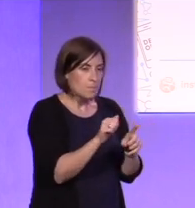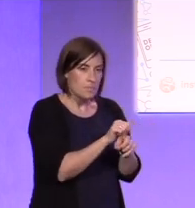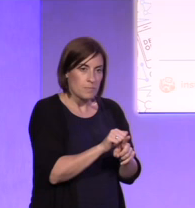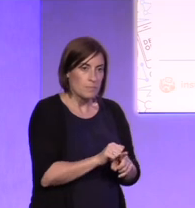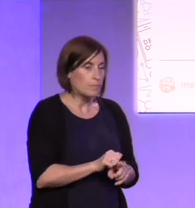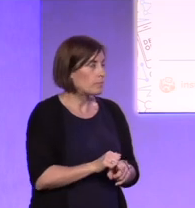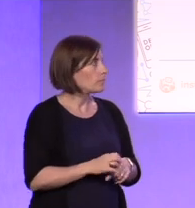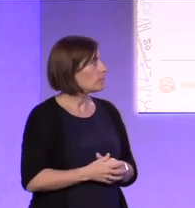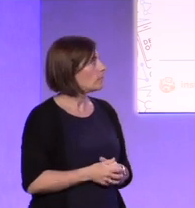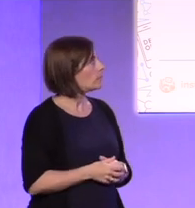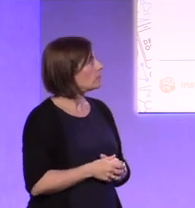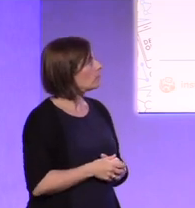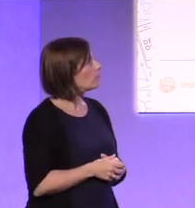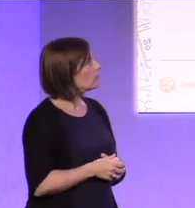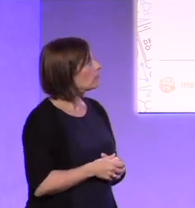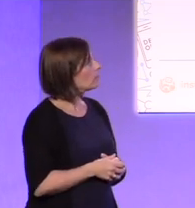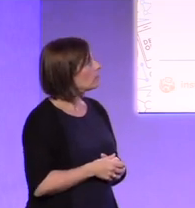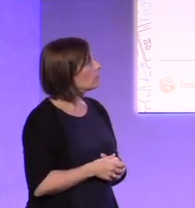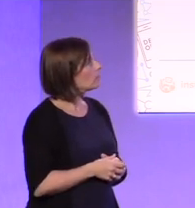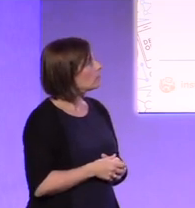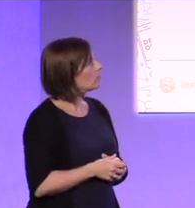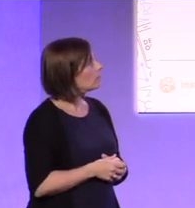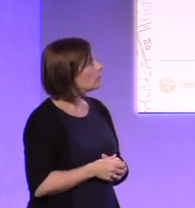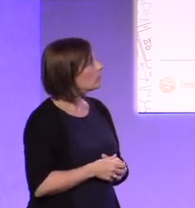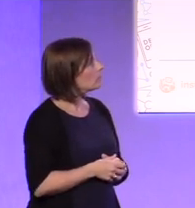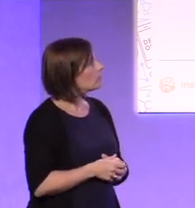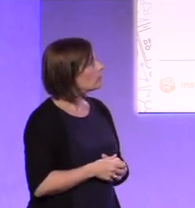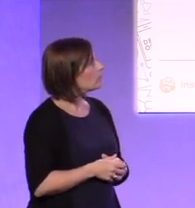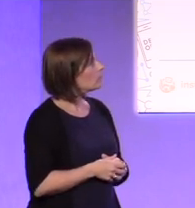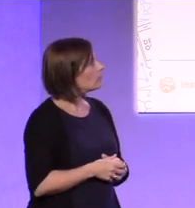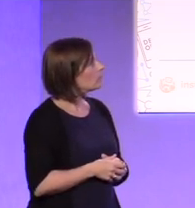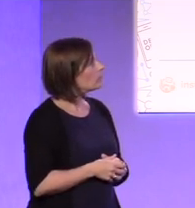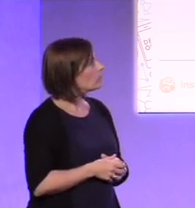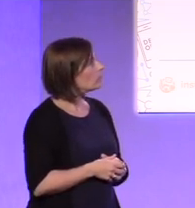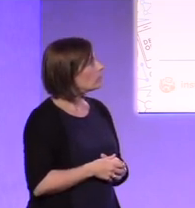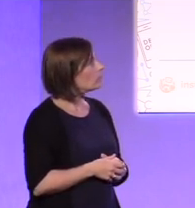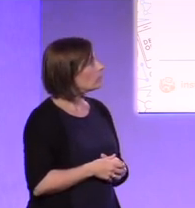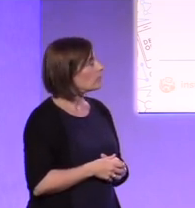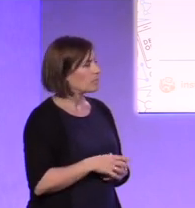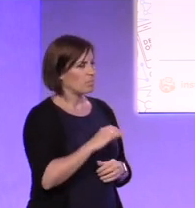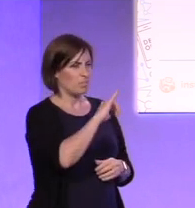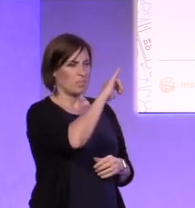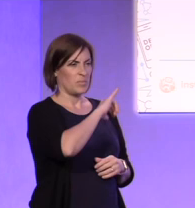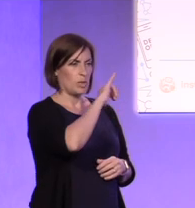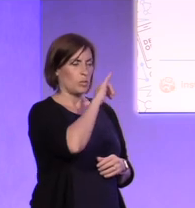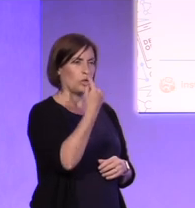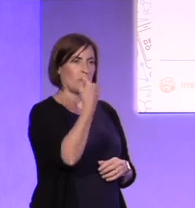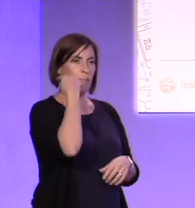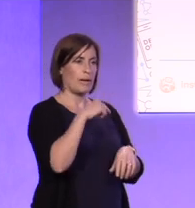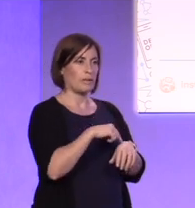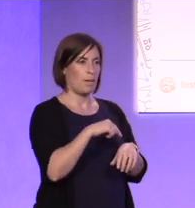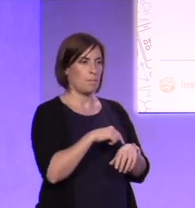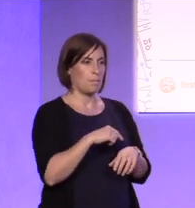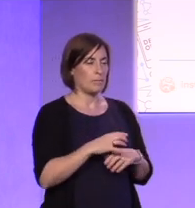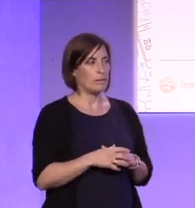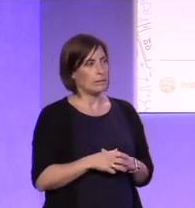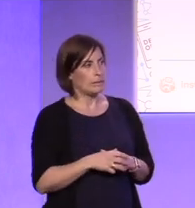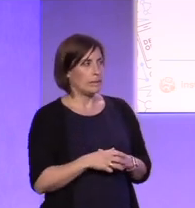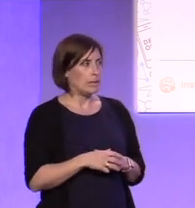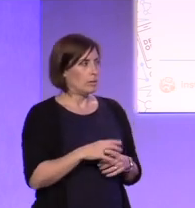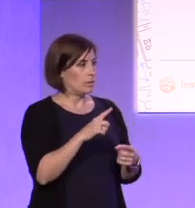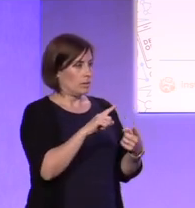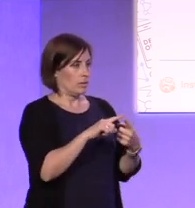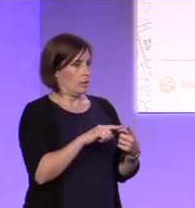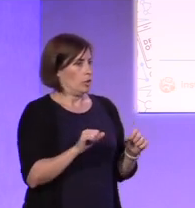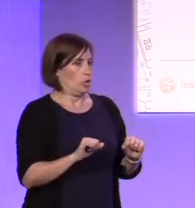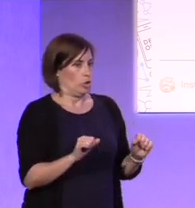this. But we weren't in the second phase, we weren't in the third phase, we were definitely in the first phase. So we decided to build that discipline. So we took our team